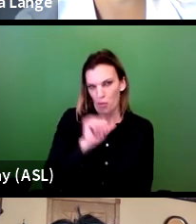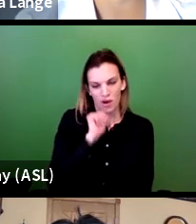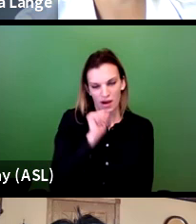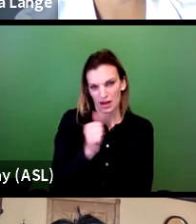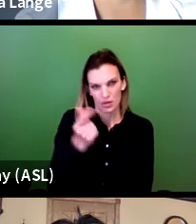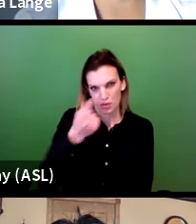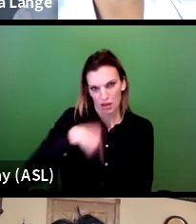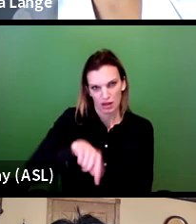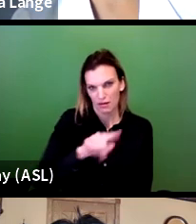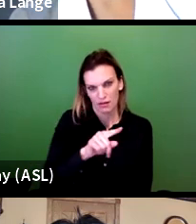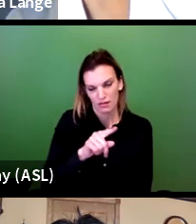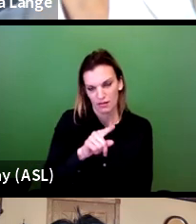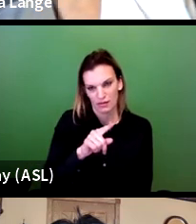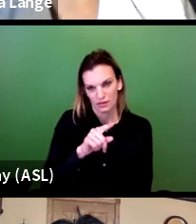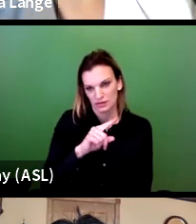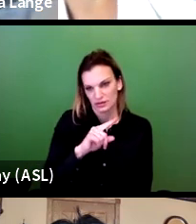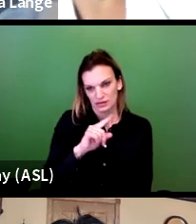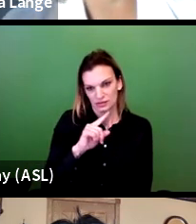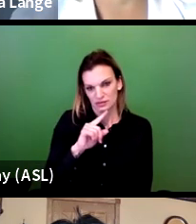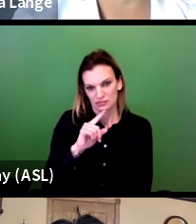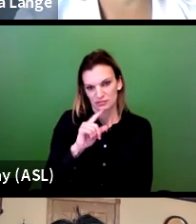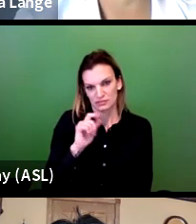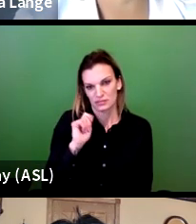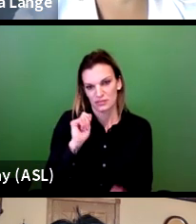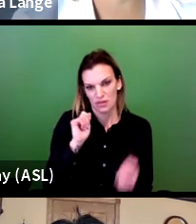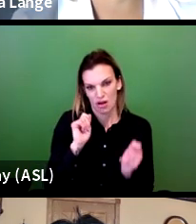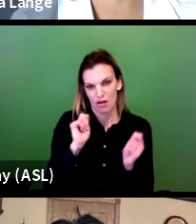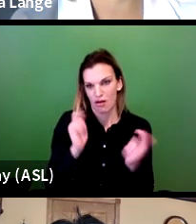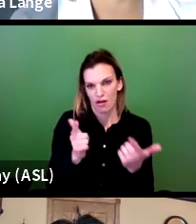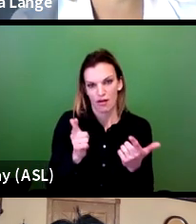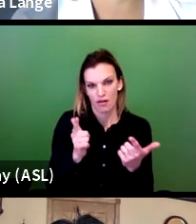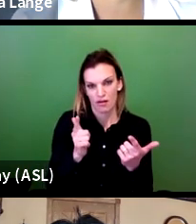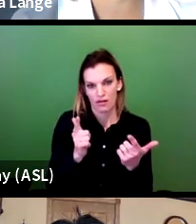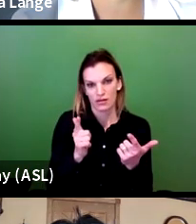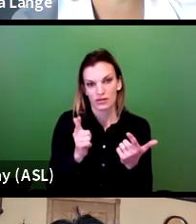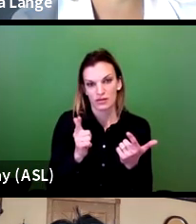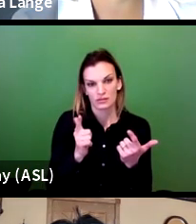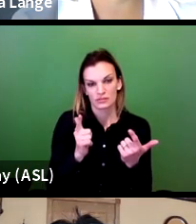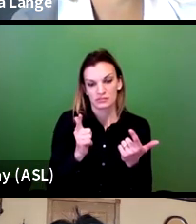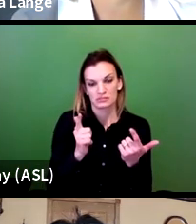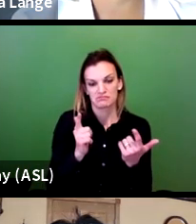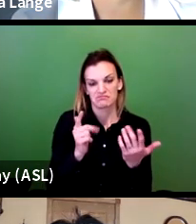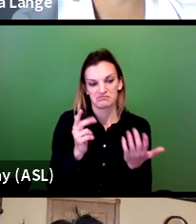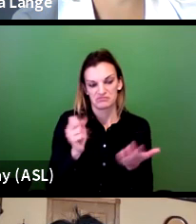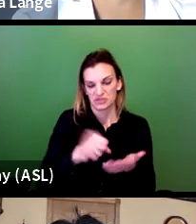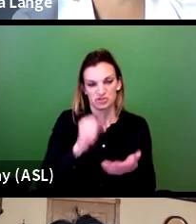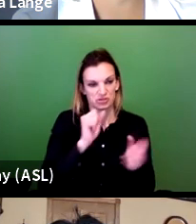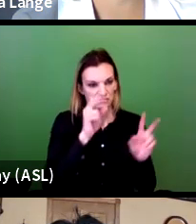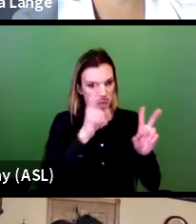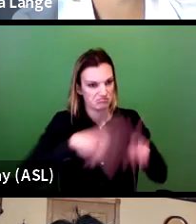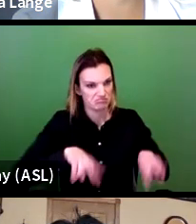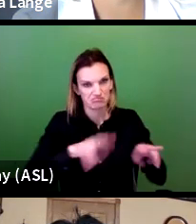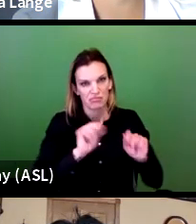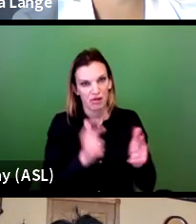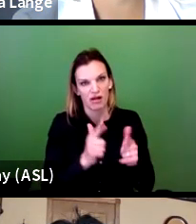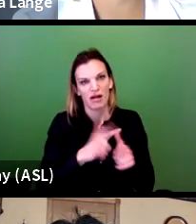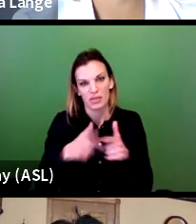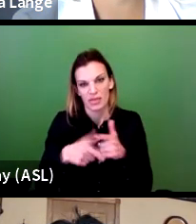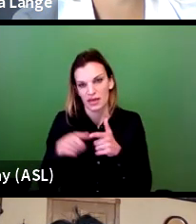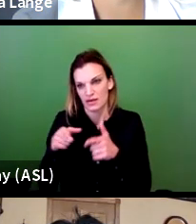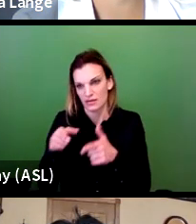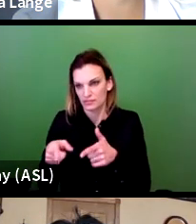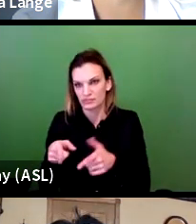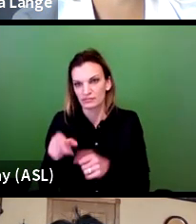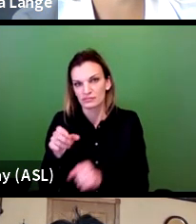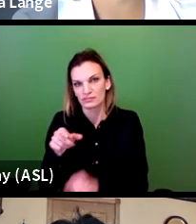see it on the first get, hear it, or hear them read at the first get, and then still let the subcommittee, if